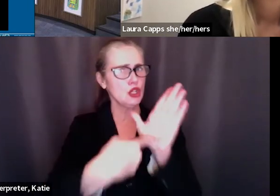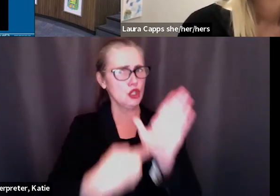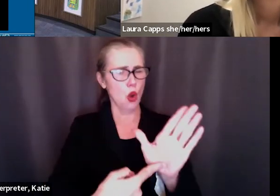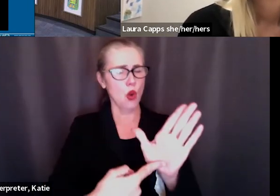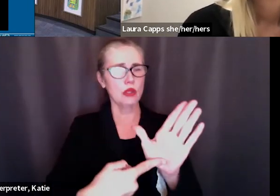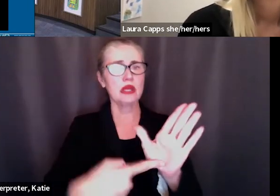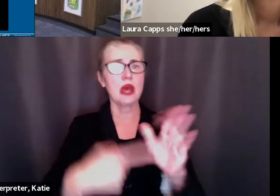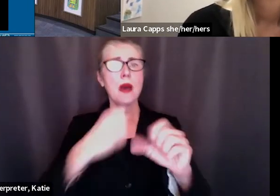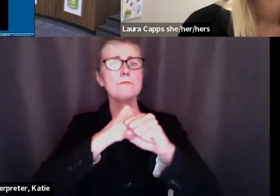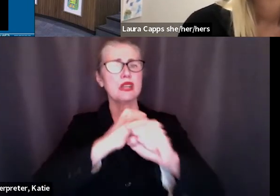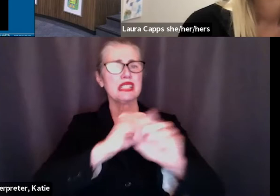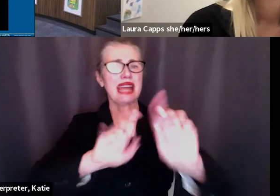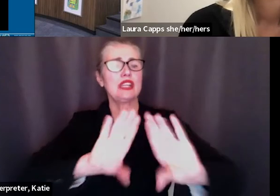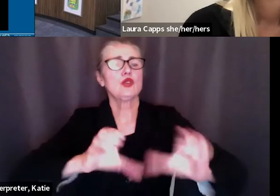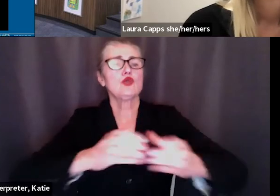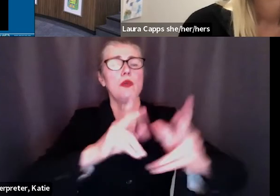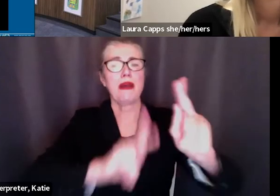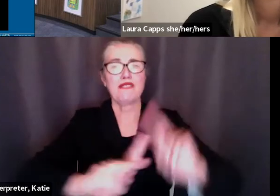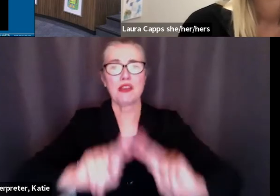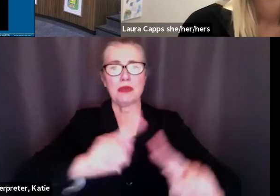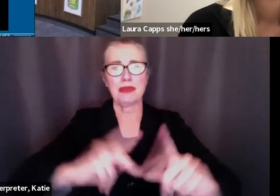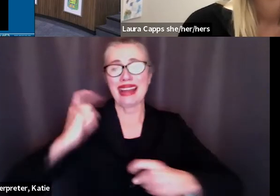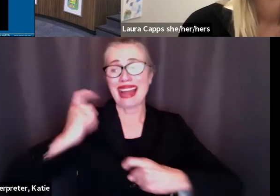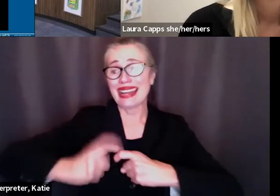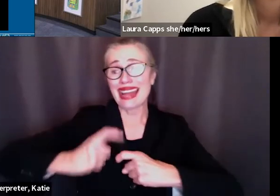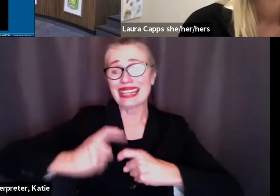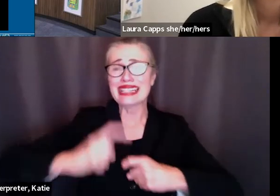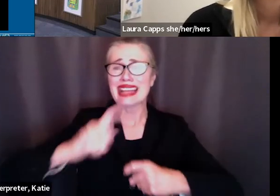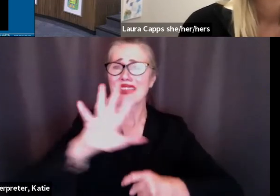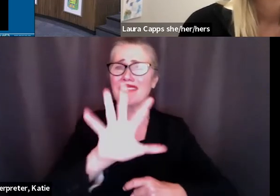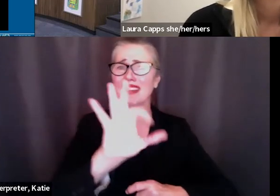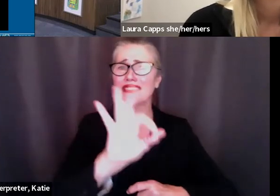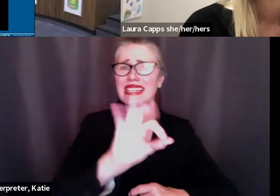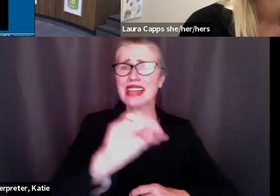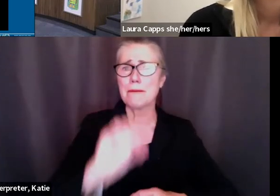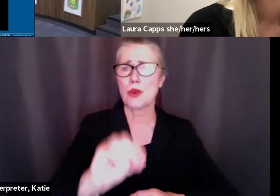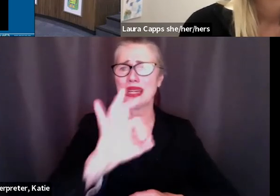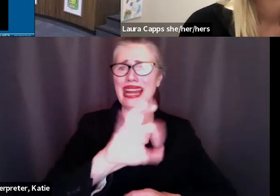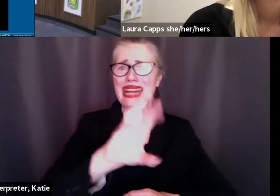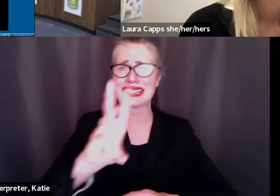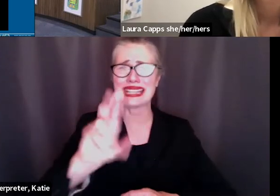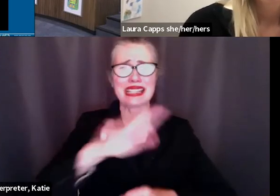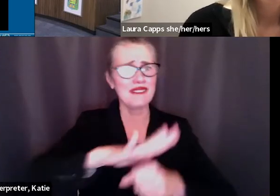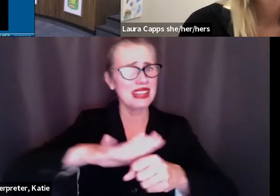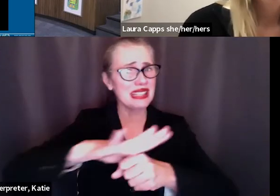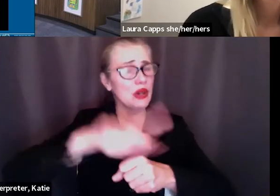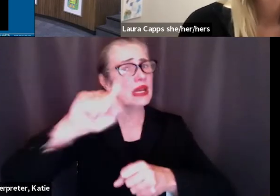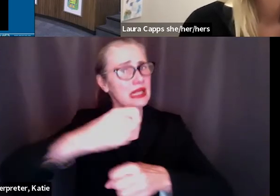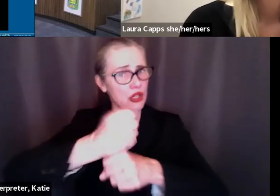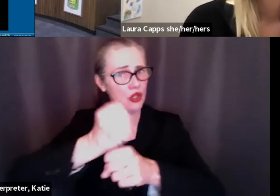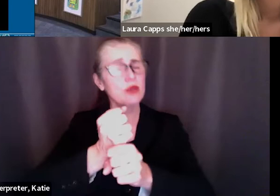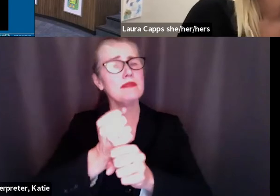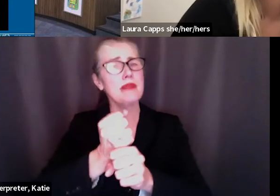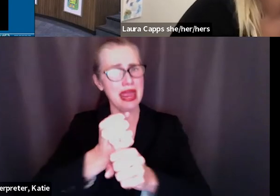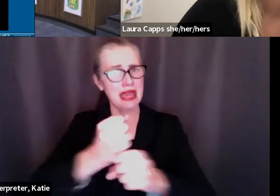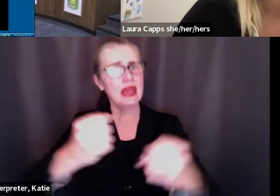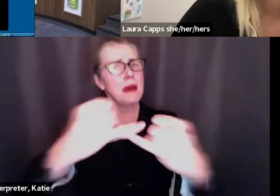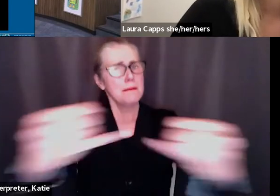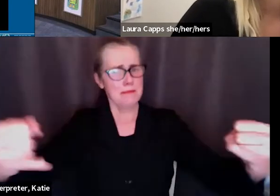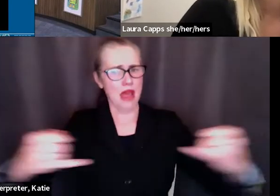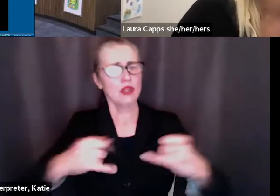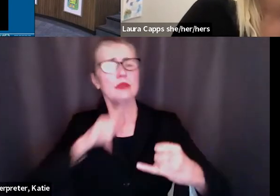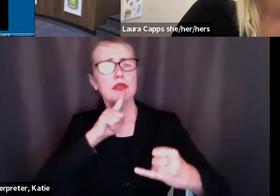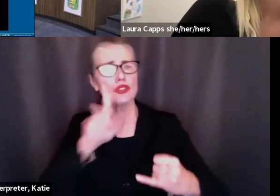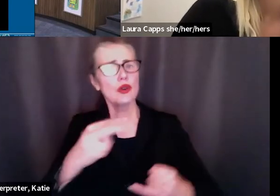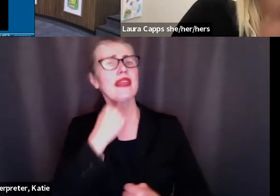protected classes the latinx community is 59.96 of the district and we need to create bare boundaries to ensure all voices are